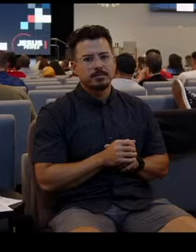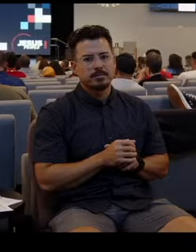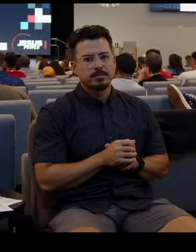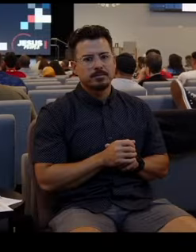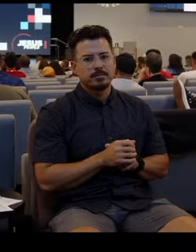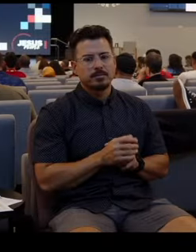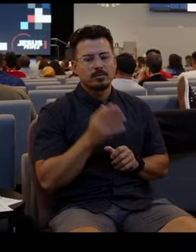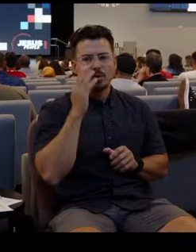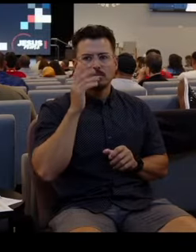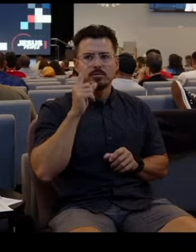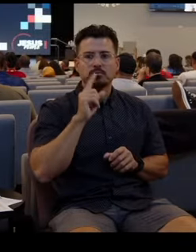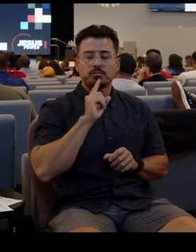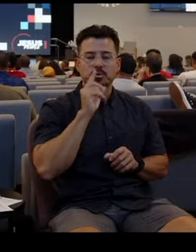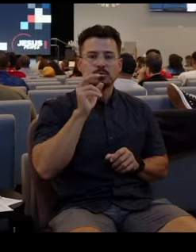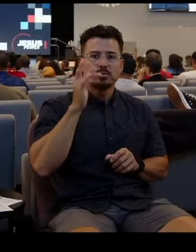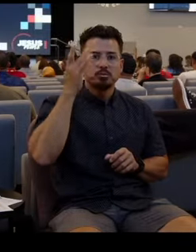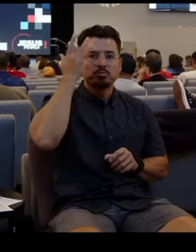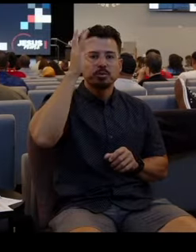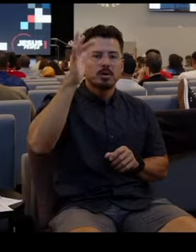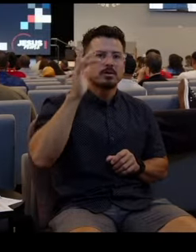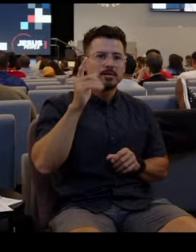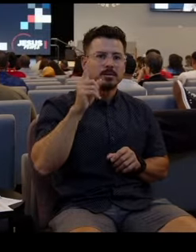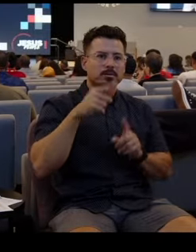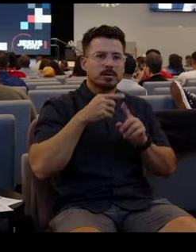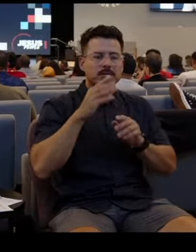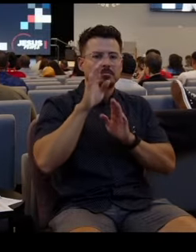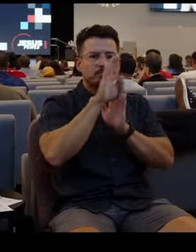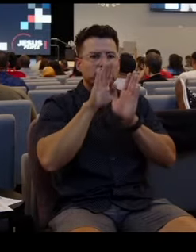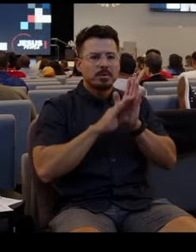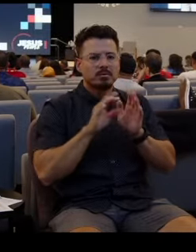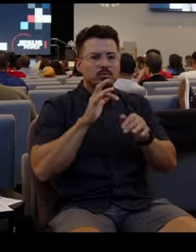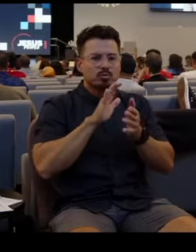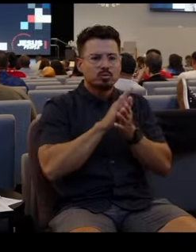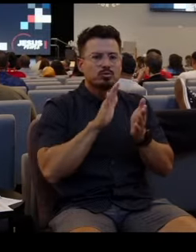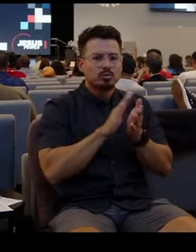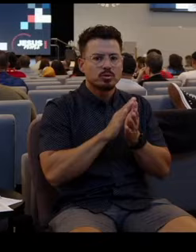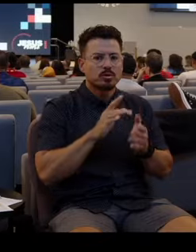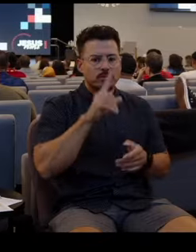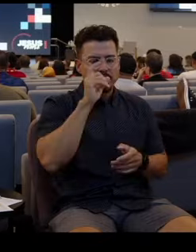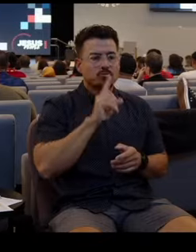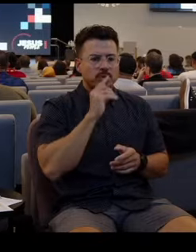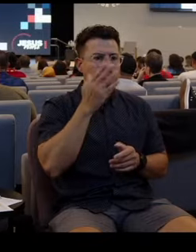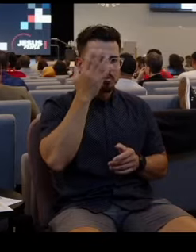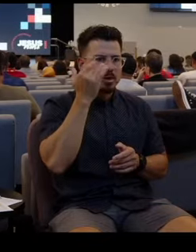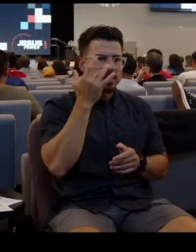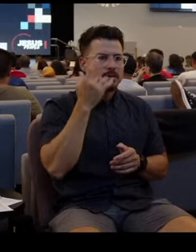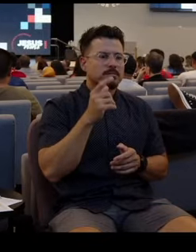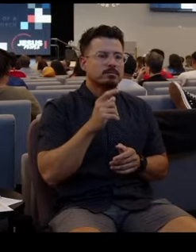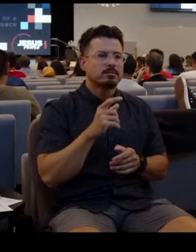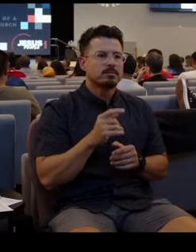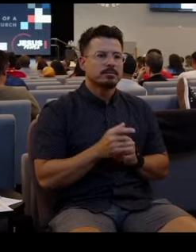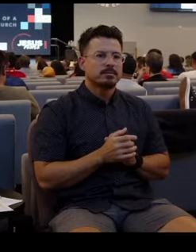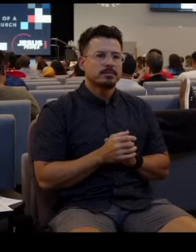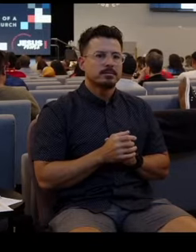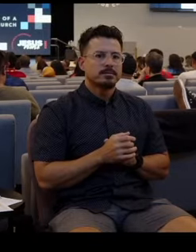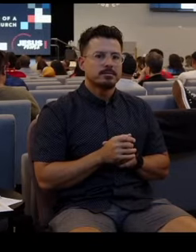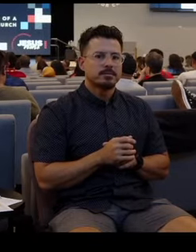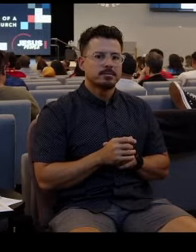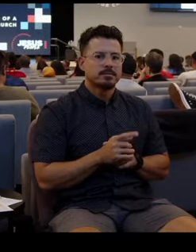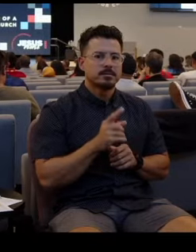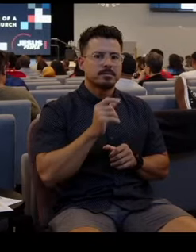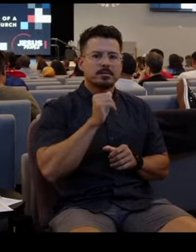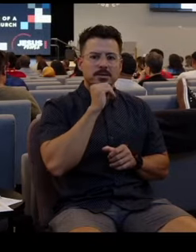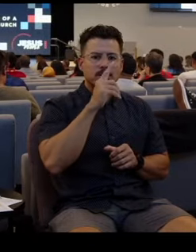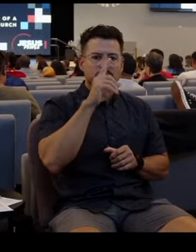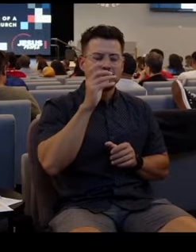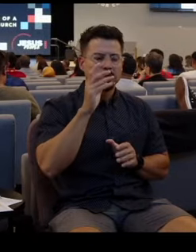You know what the genius of not sending people to Bible school was? In my opinion, the greater genius of that? It